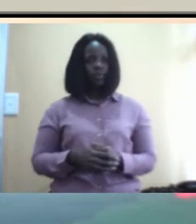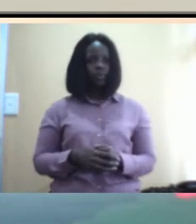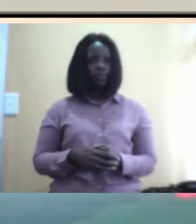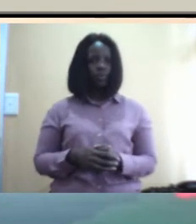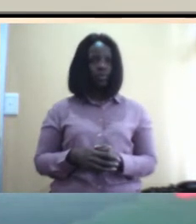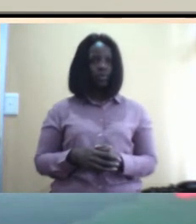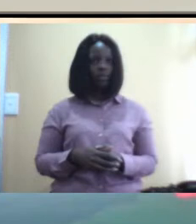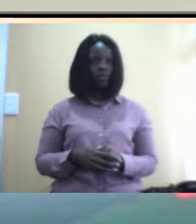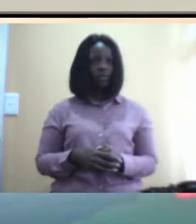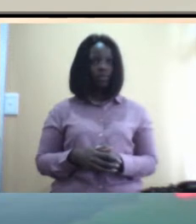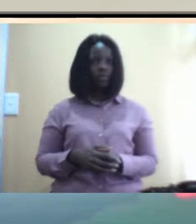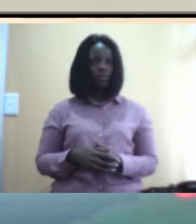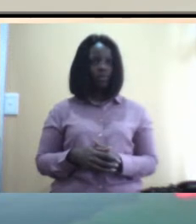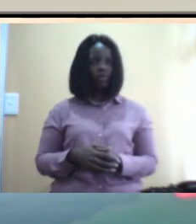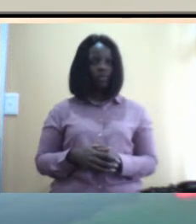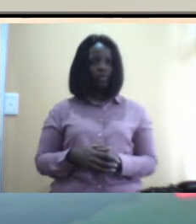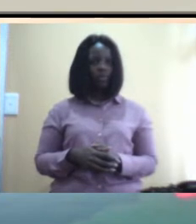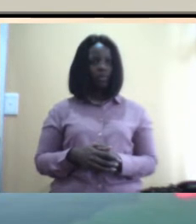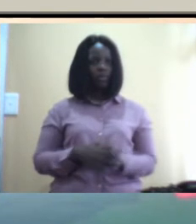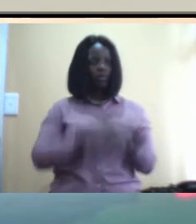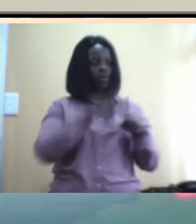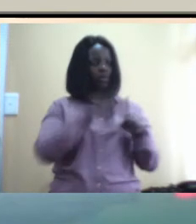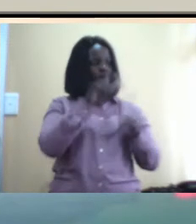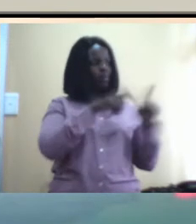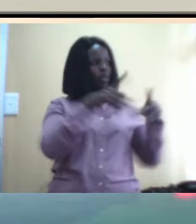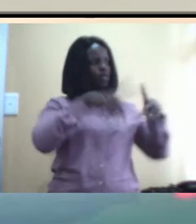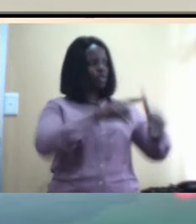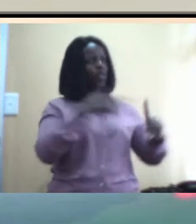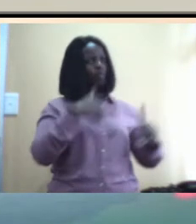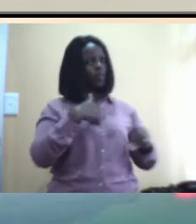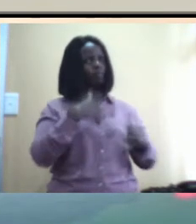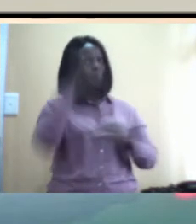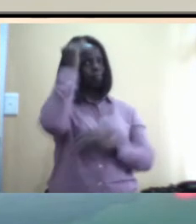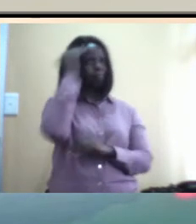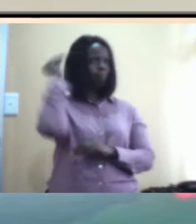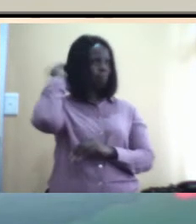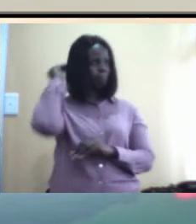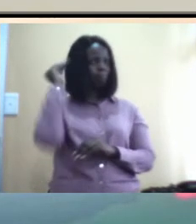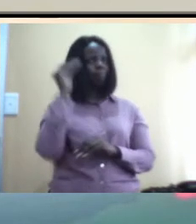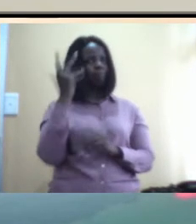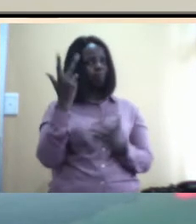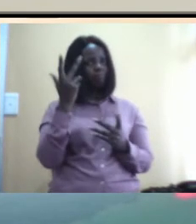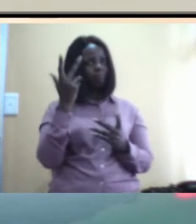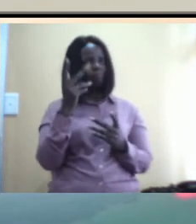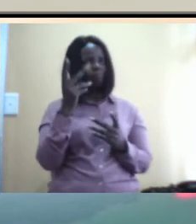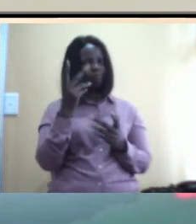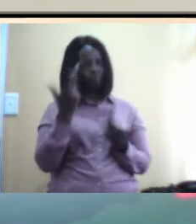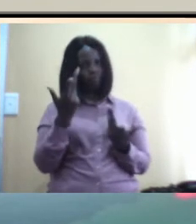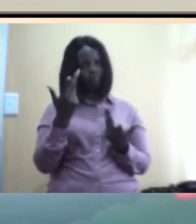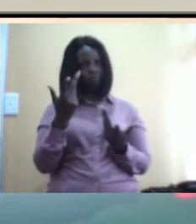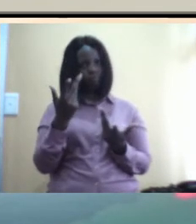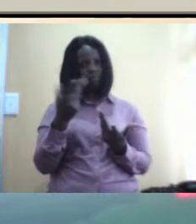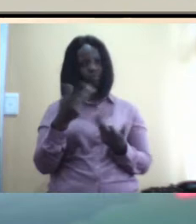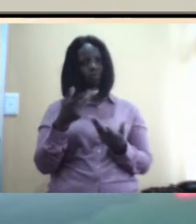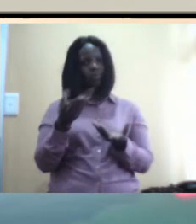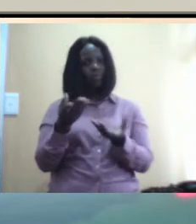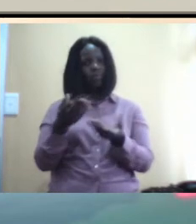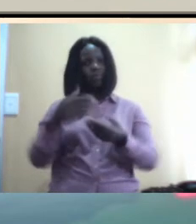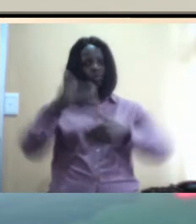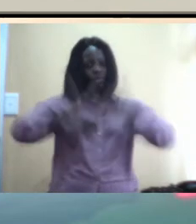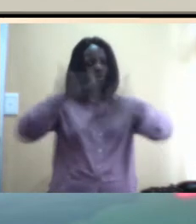Honorable Chair, I noted with concern that the procurement of production input was